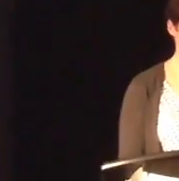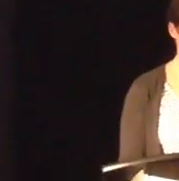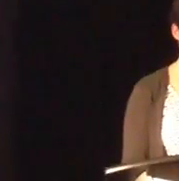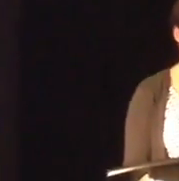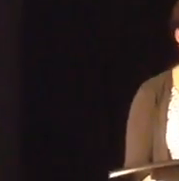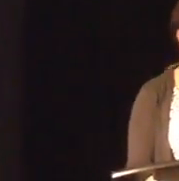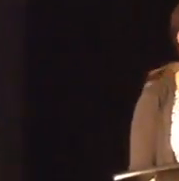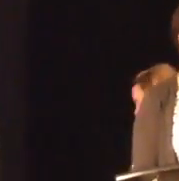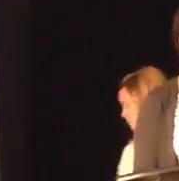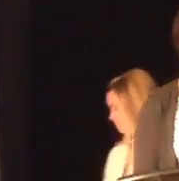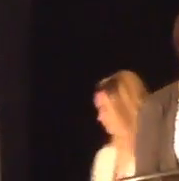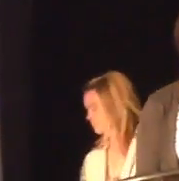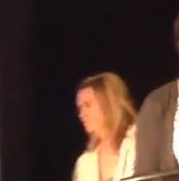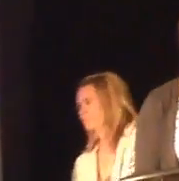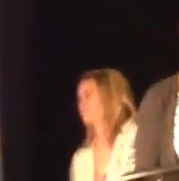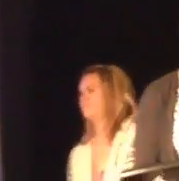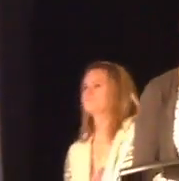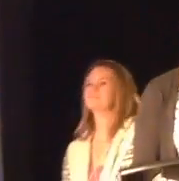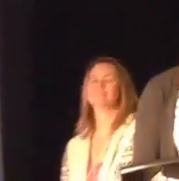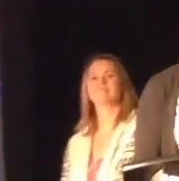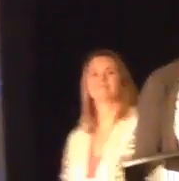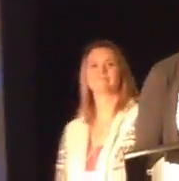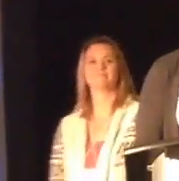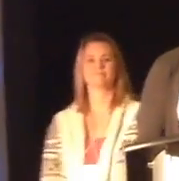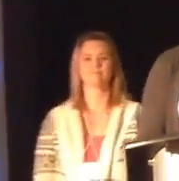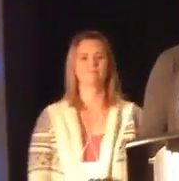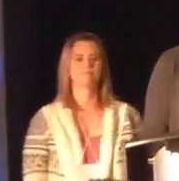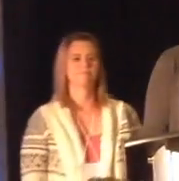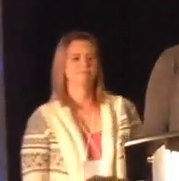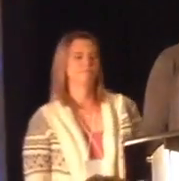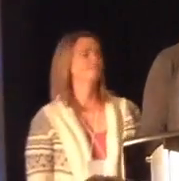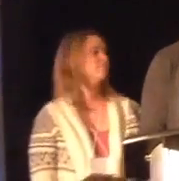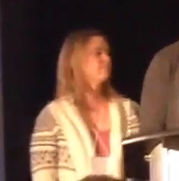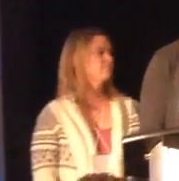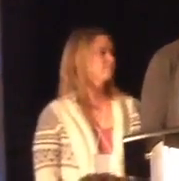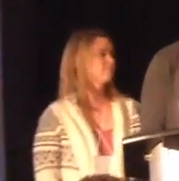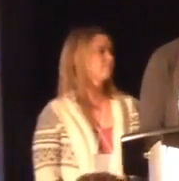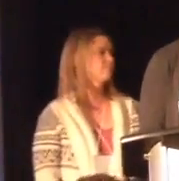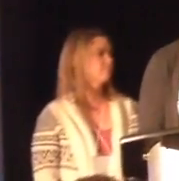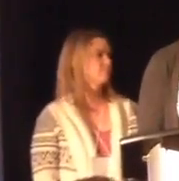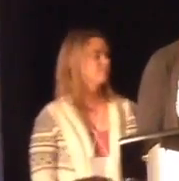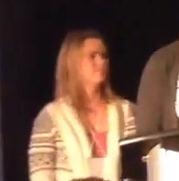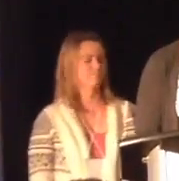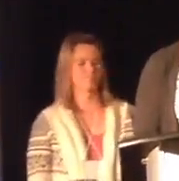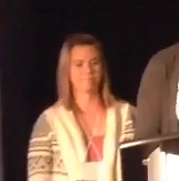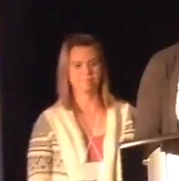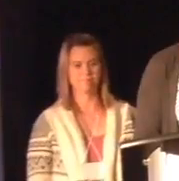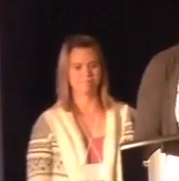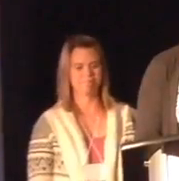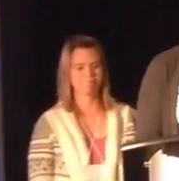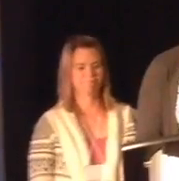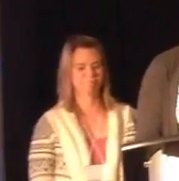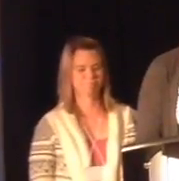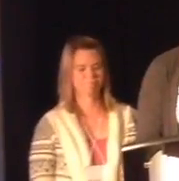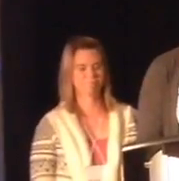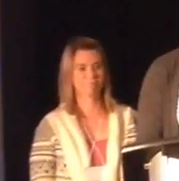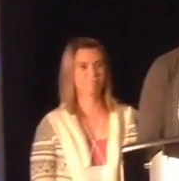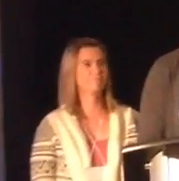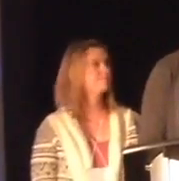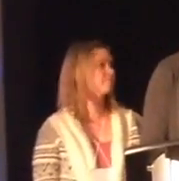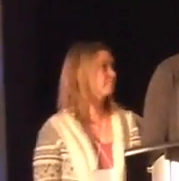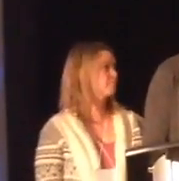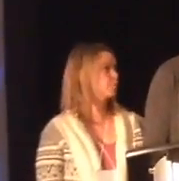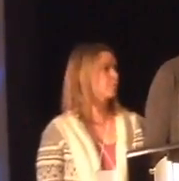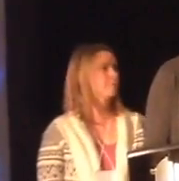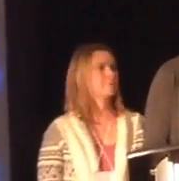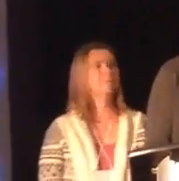Action Research. And this was created by Jack Whitehead and introduced to us by Jackie DeLong. And Jackie has acted as a